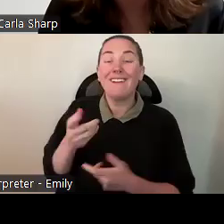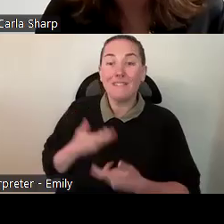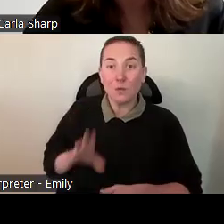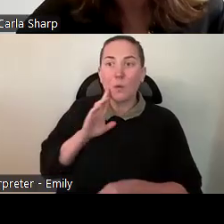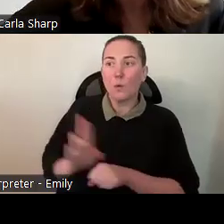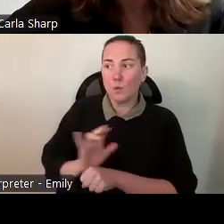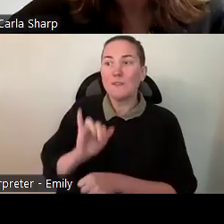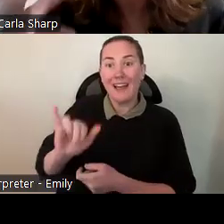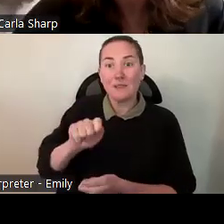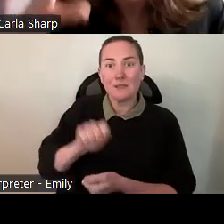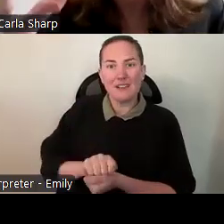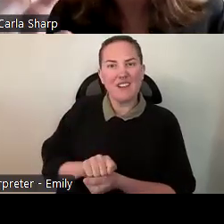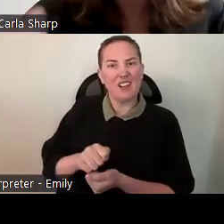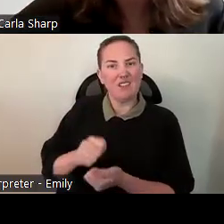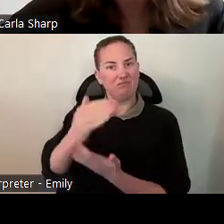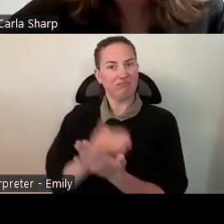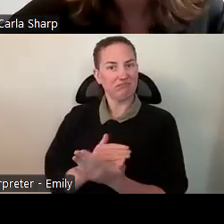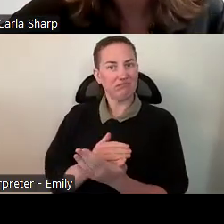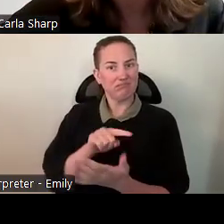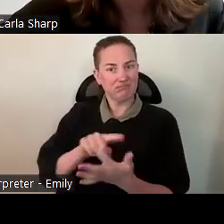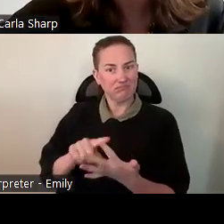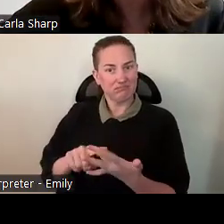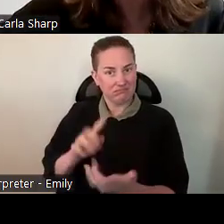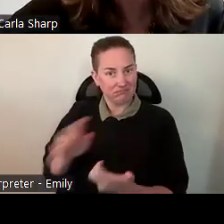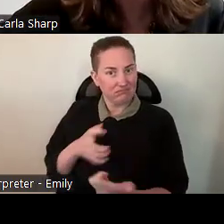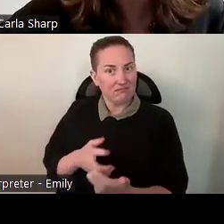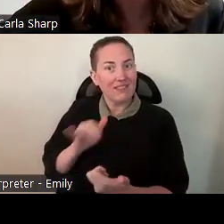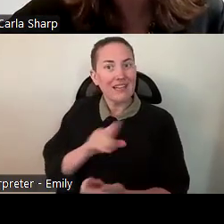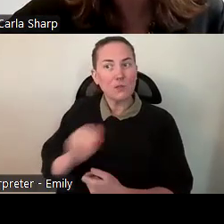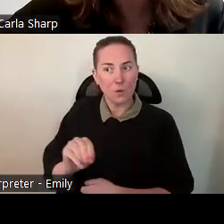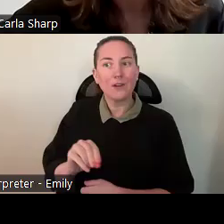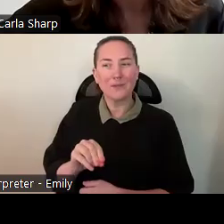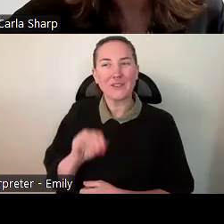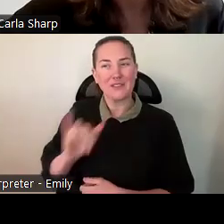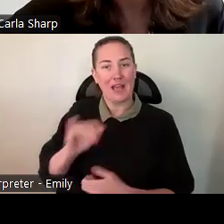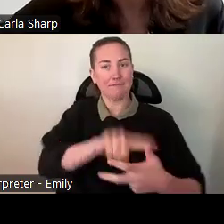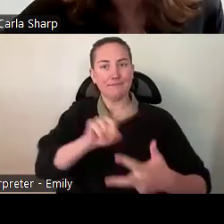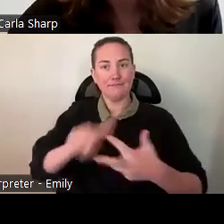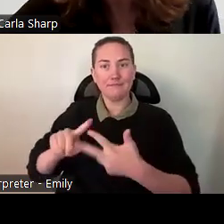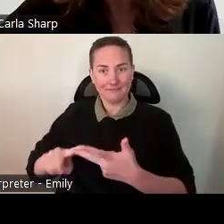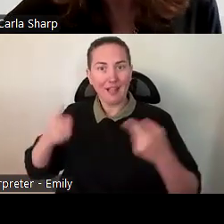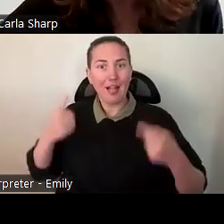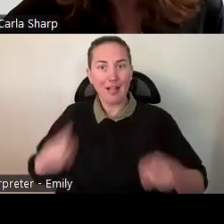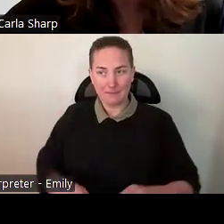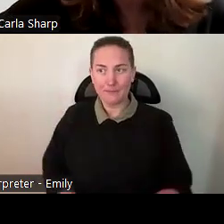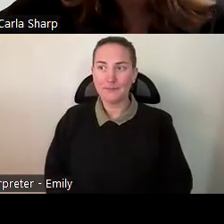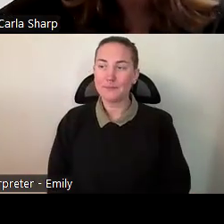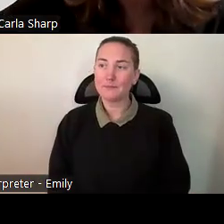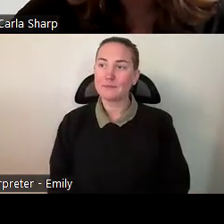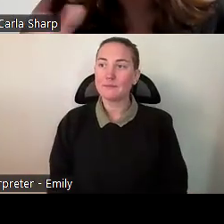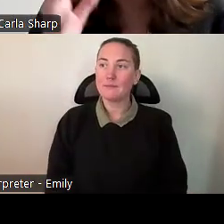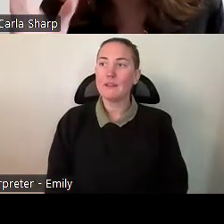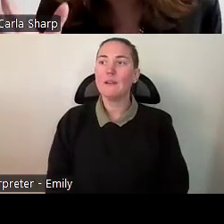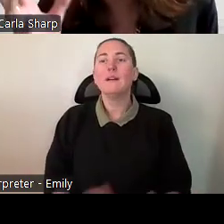treatment manual that was designed specifically for this disorder. So these were the 3 things that that happened. Now, when people